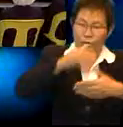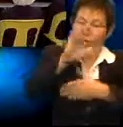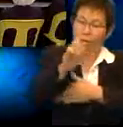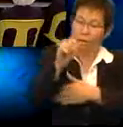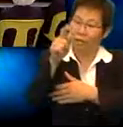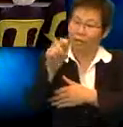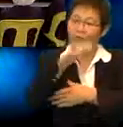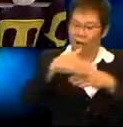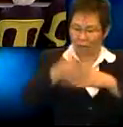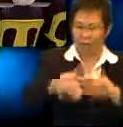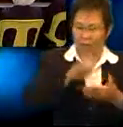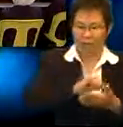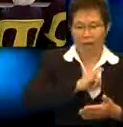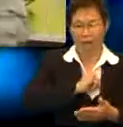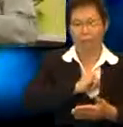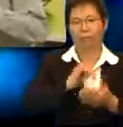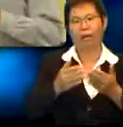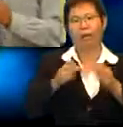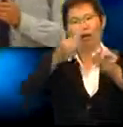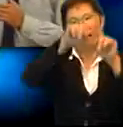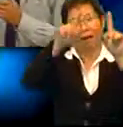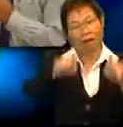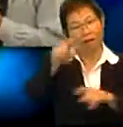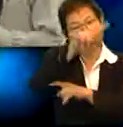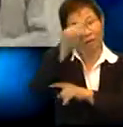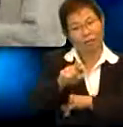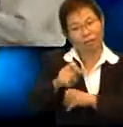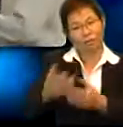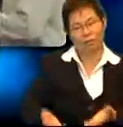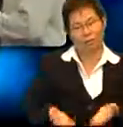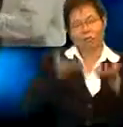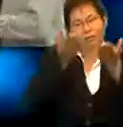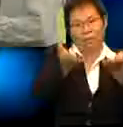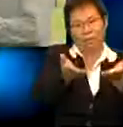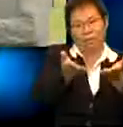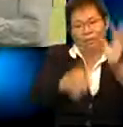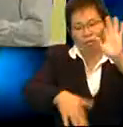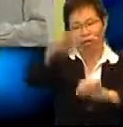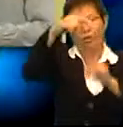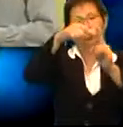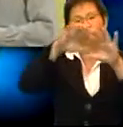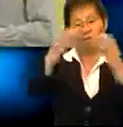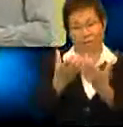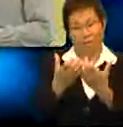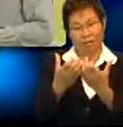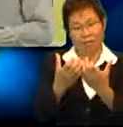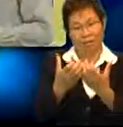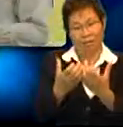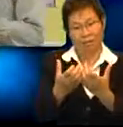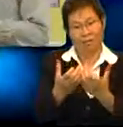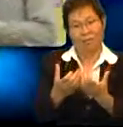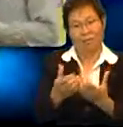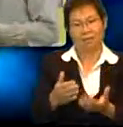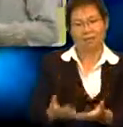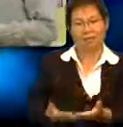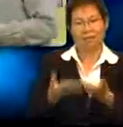your data, and after that, I'm going to ask you to present your findings to the class. There will be